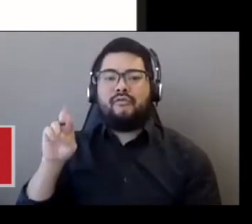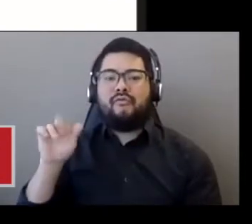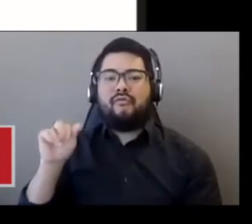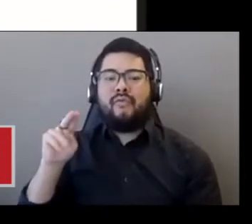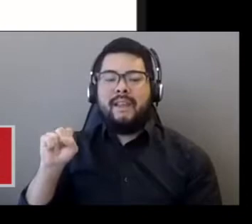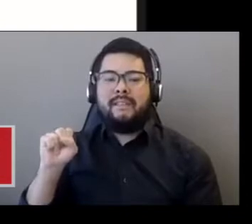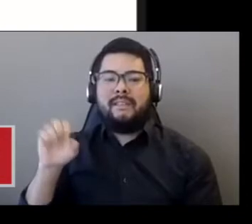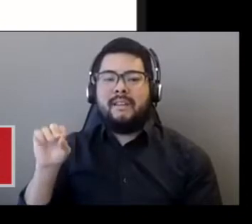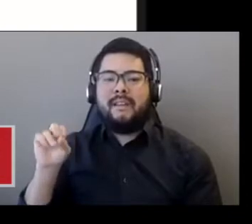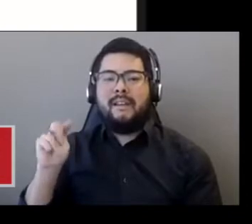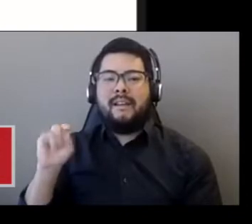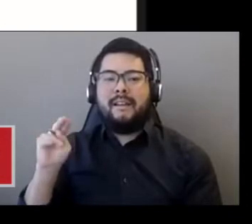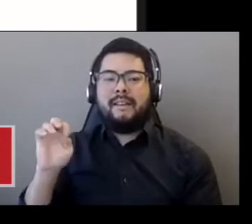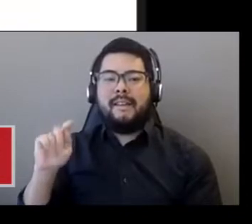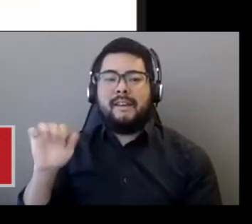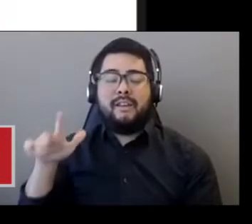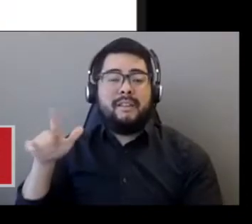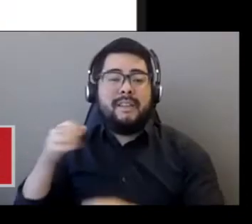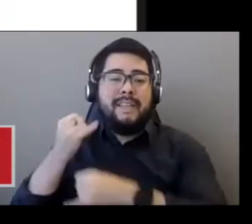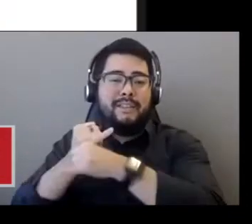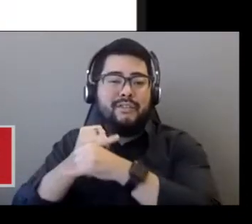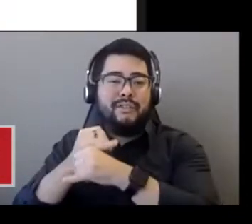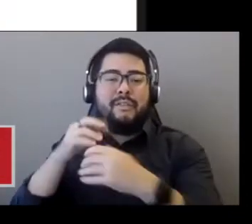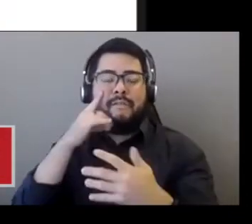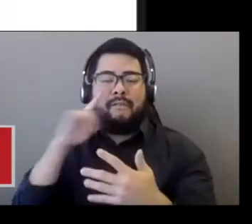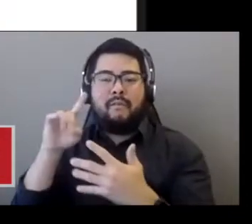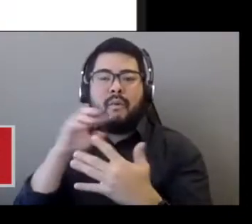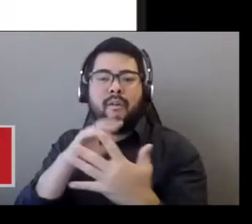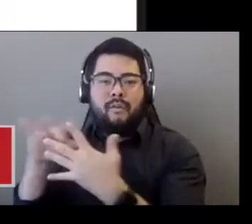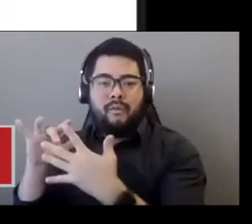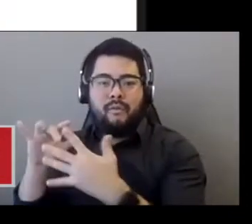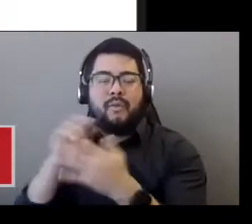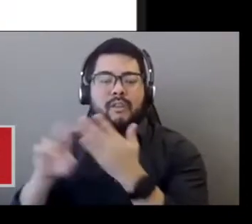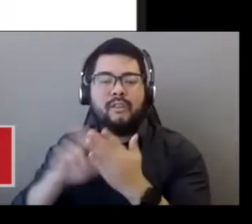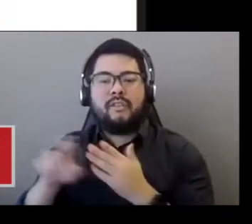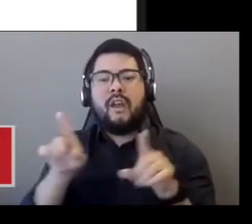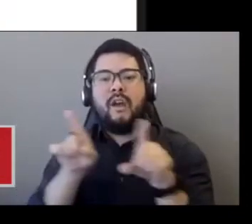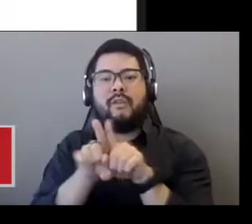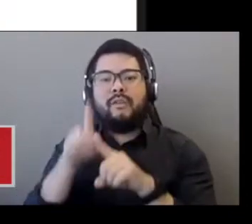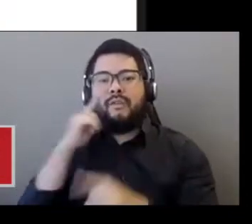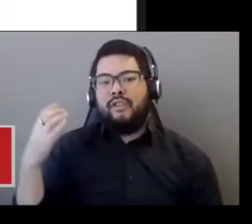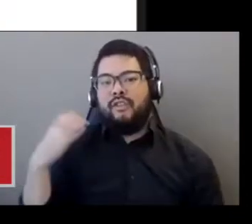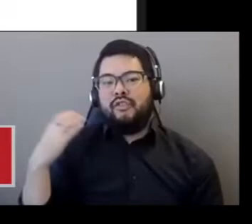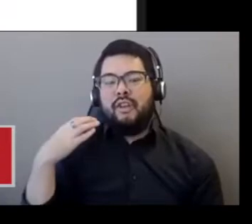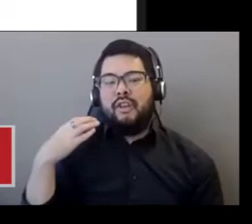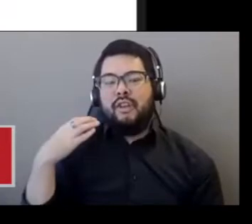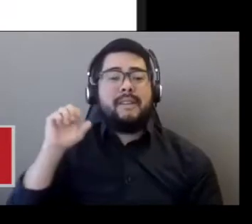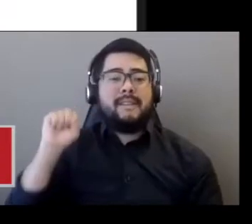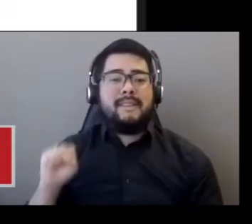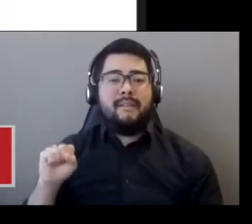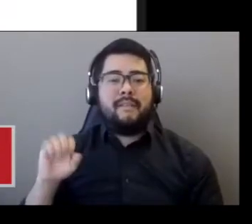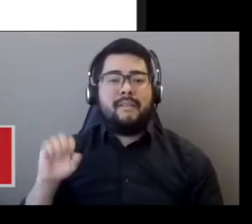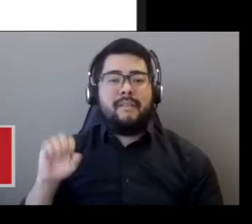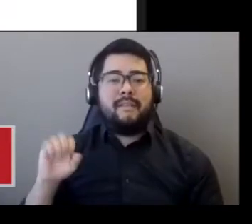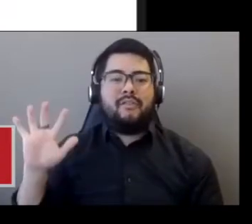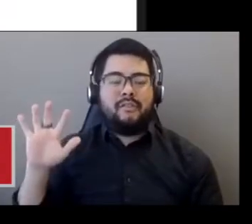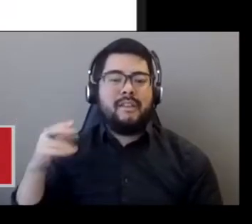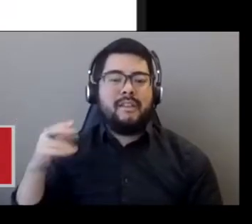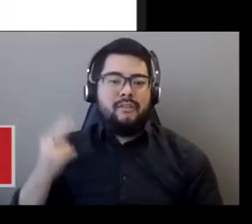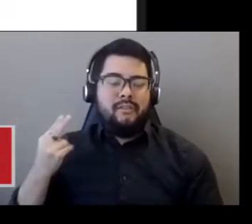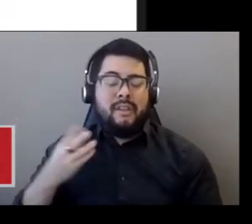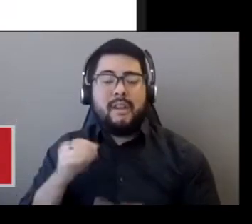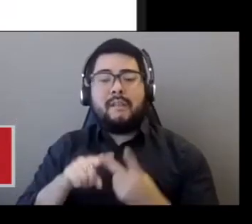for Social Research. And he was also the George and Martha Kellner Chair in South Asian History and a professor of